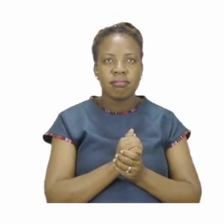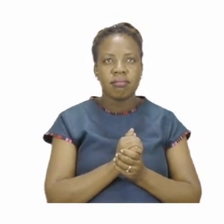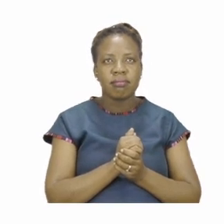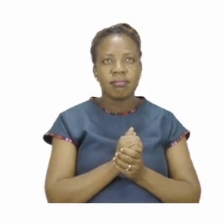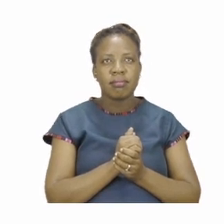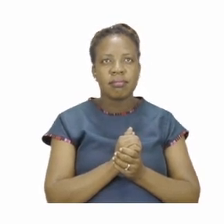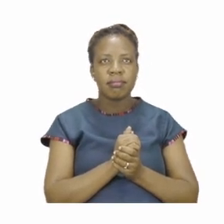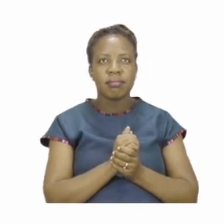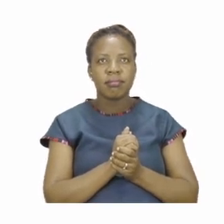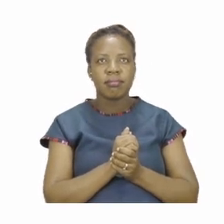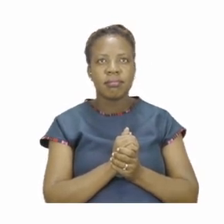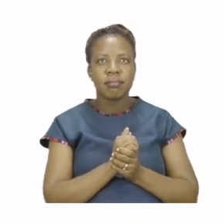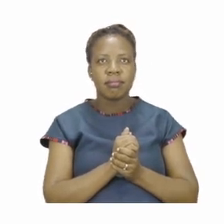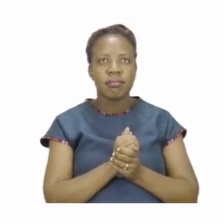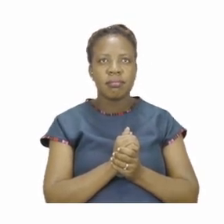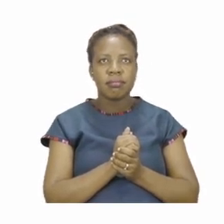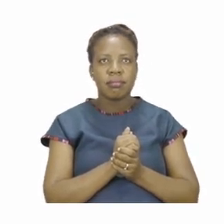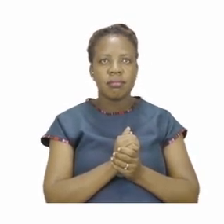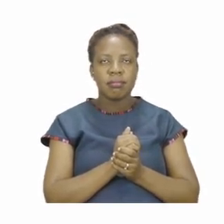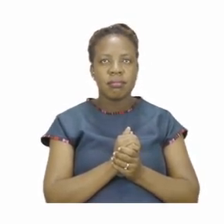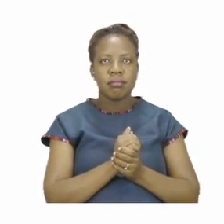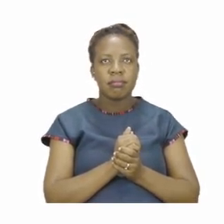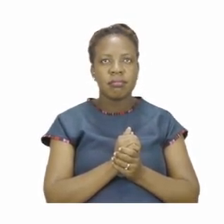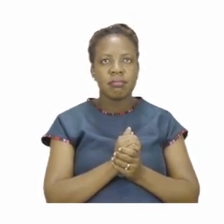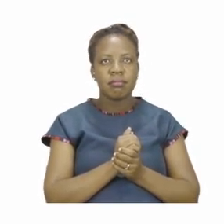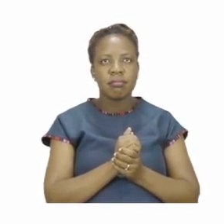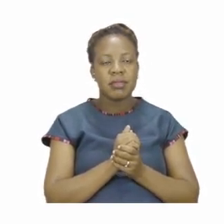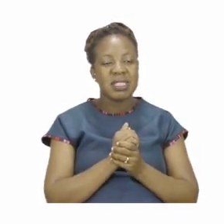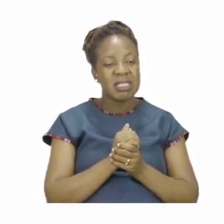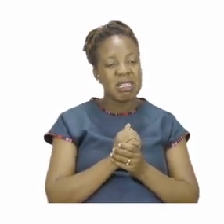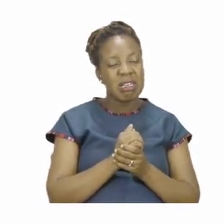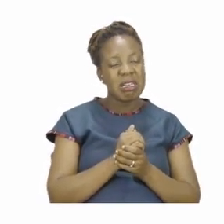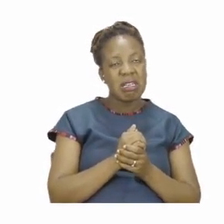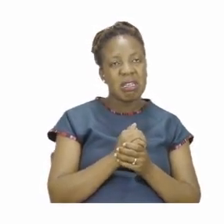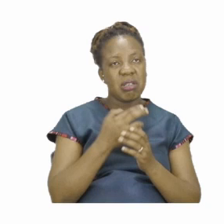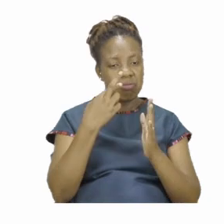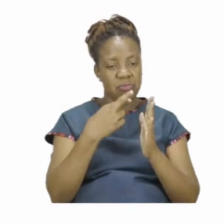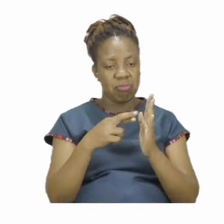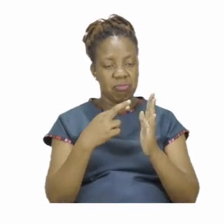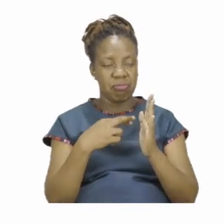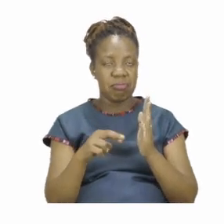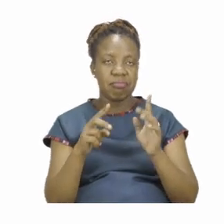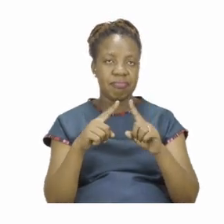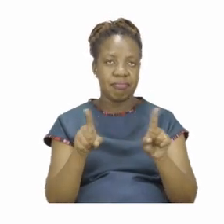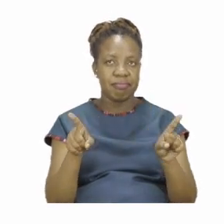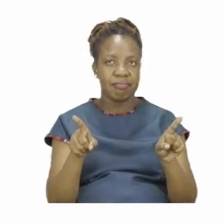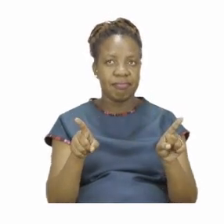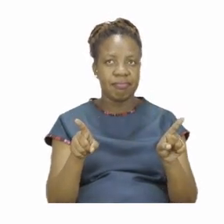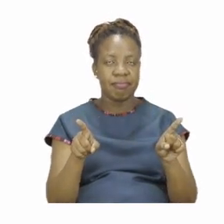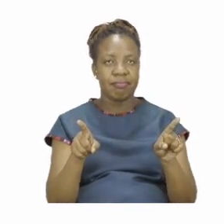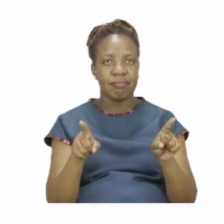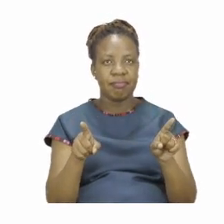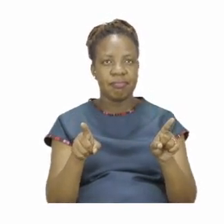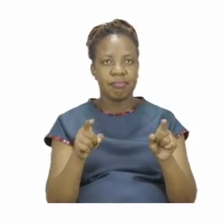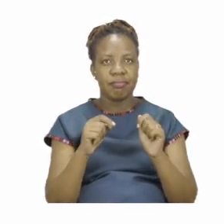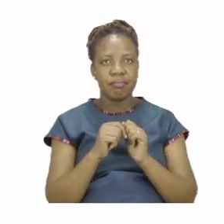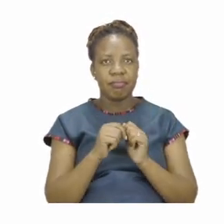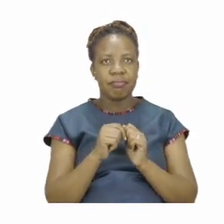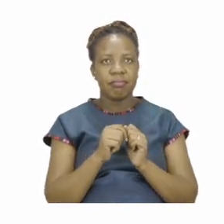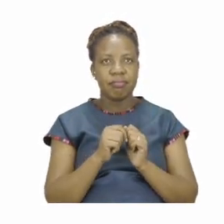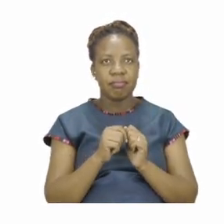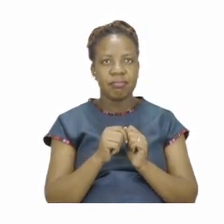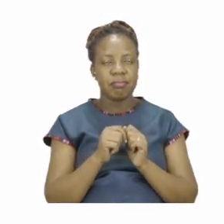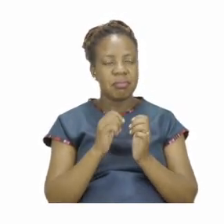So, there are different rules for different words. For example, the first one, we just add ing to